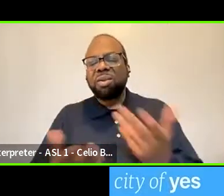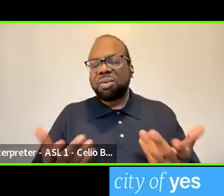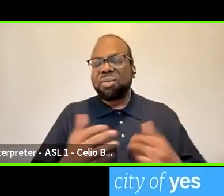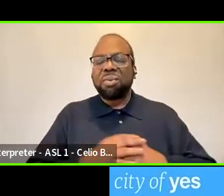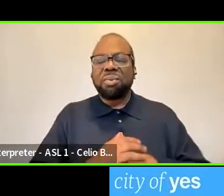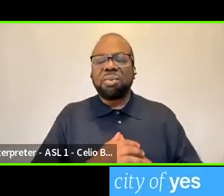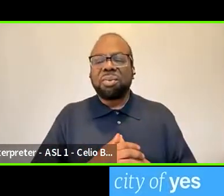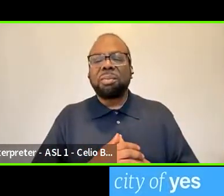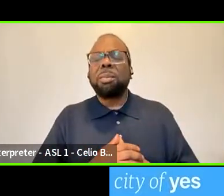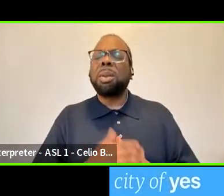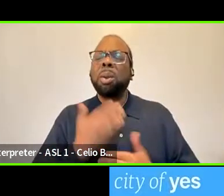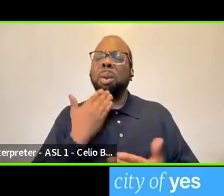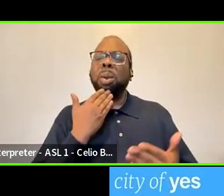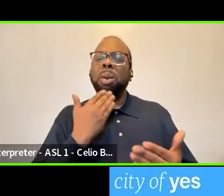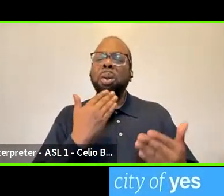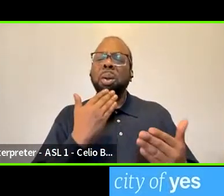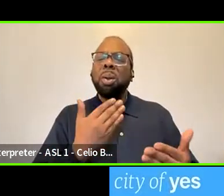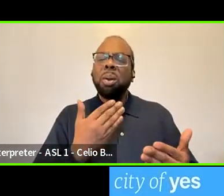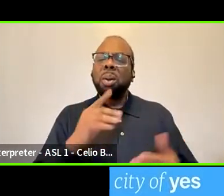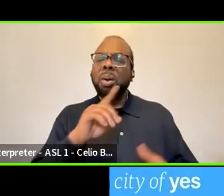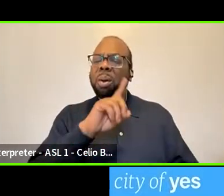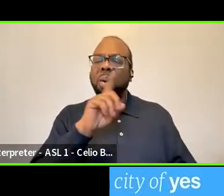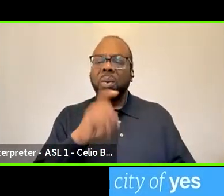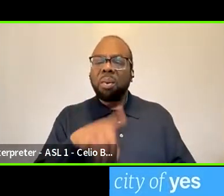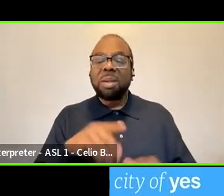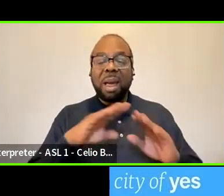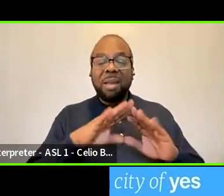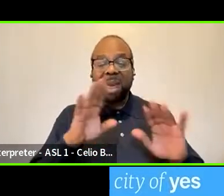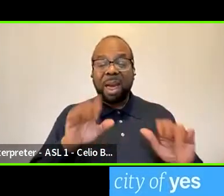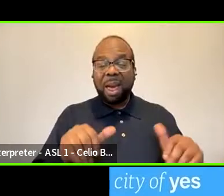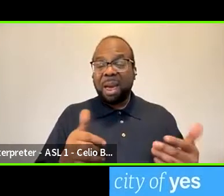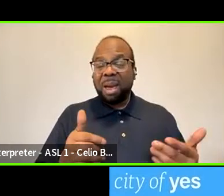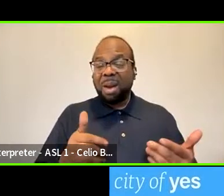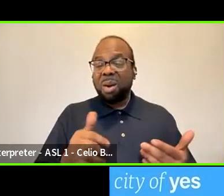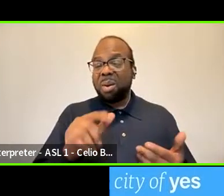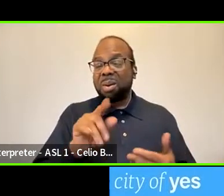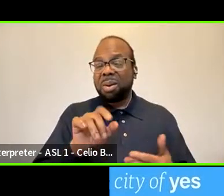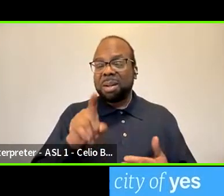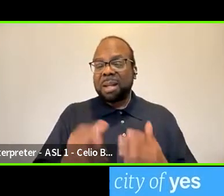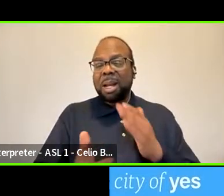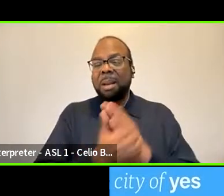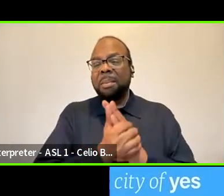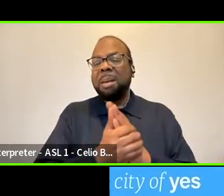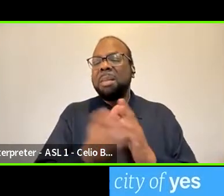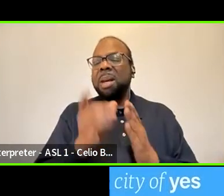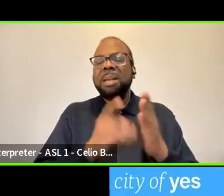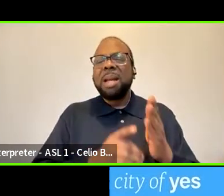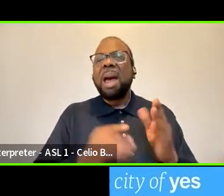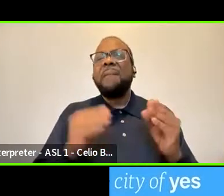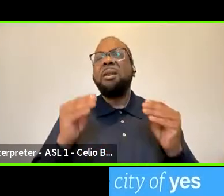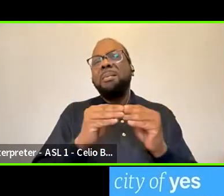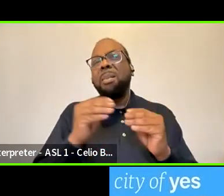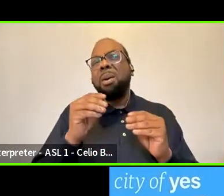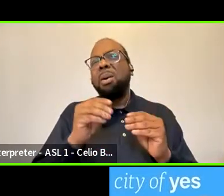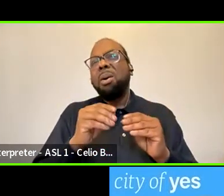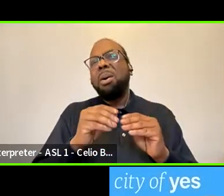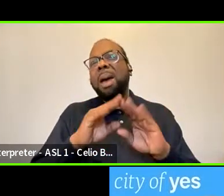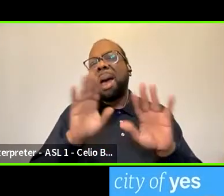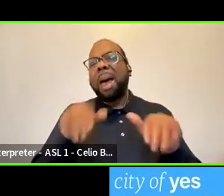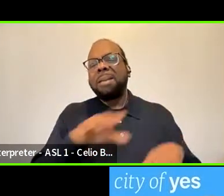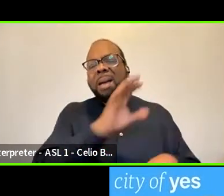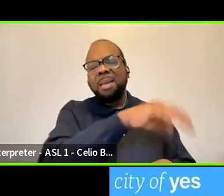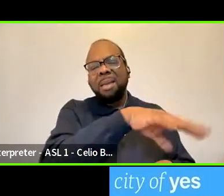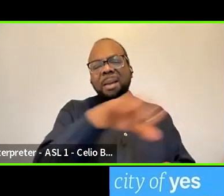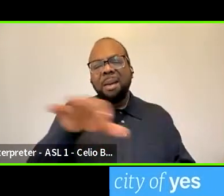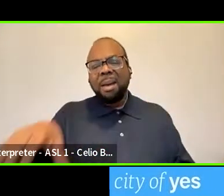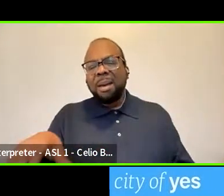Yeah, great question. So again, the Housing Opportunity Tax Amendment is designed to enable a little more housing across a wide geography,